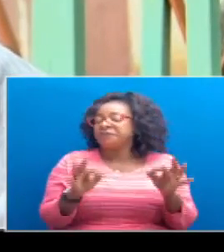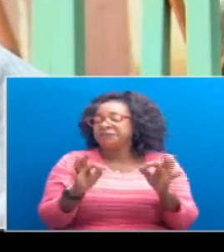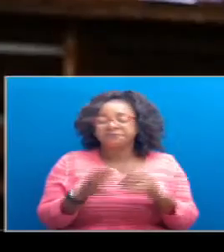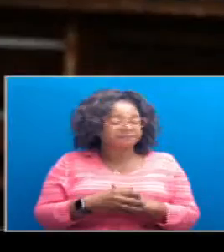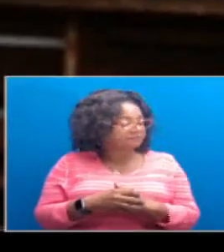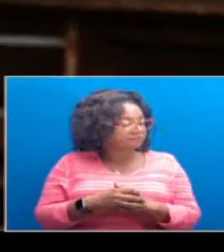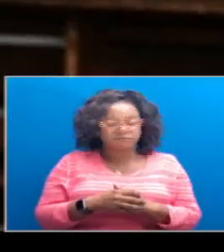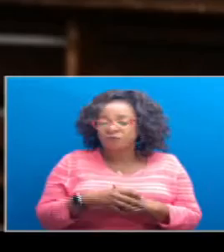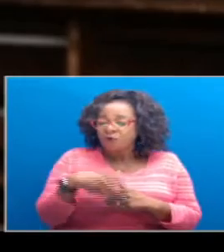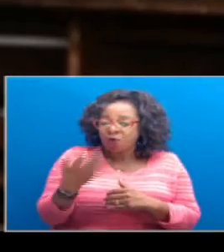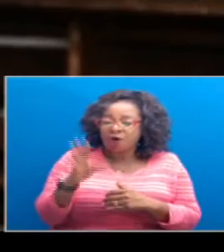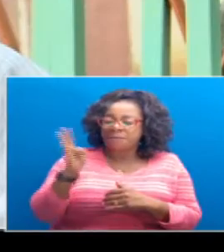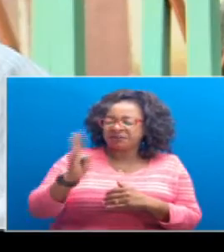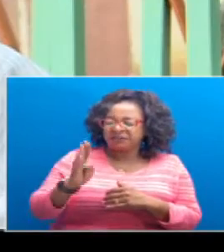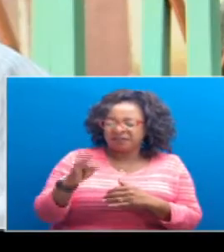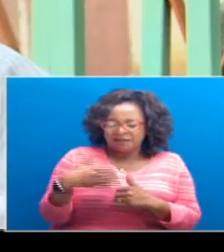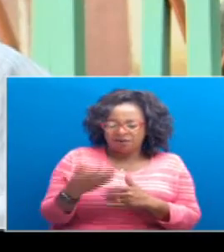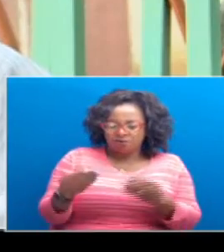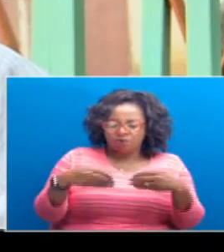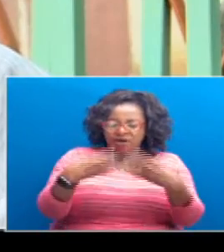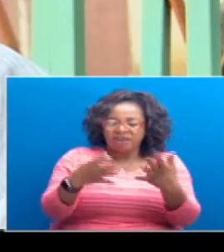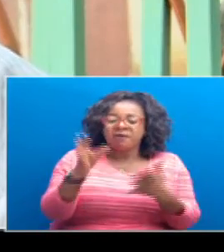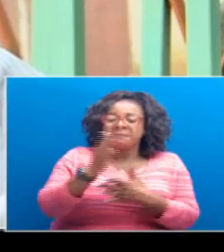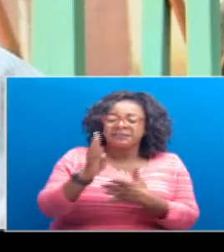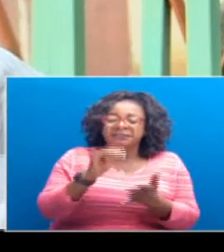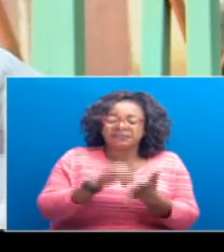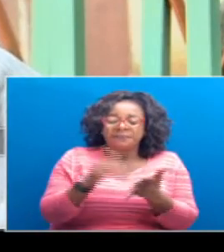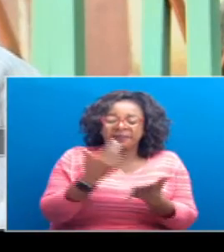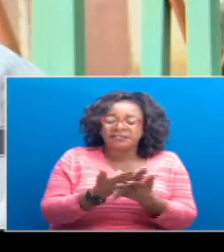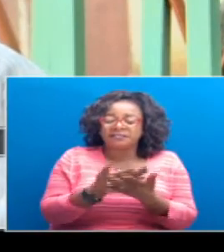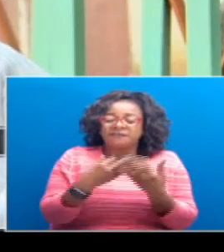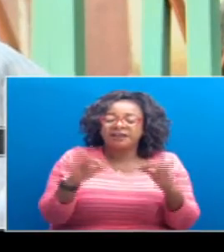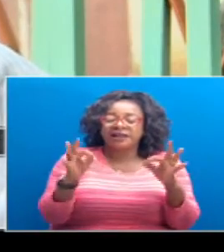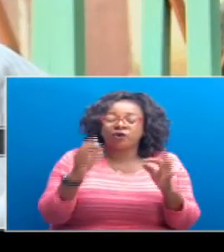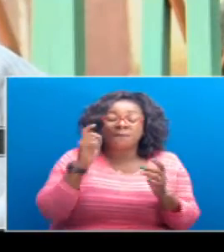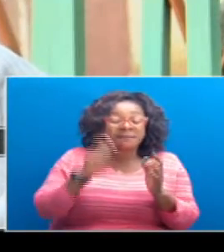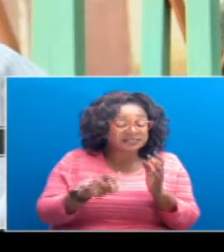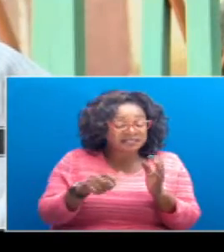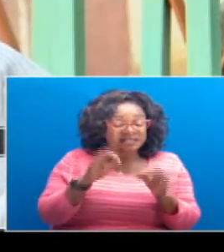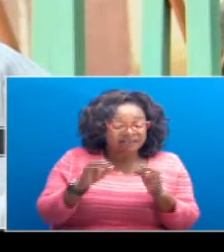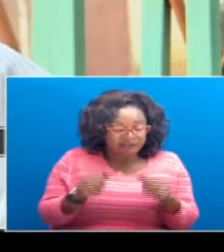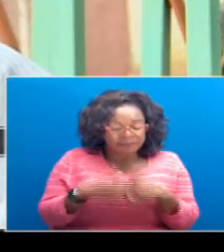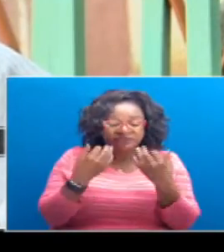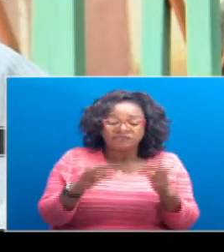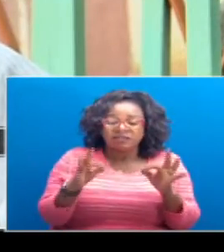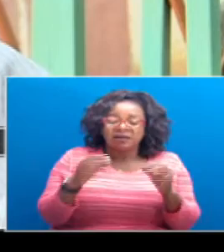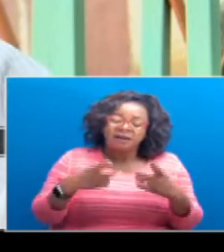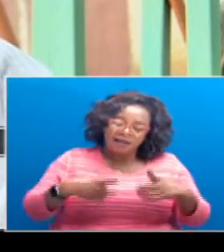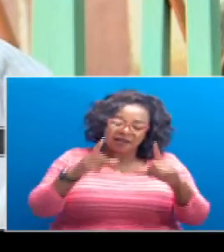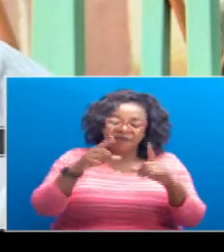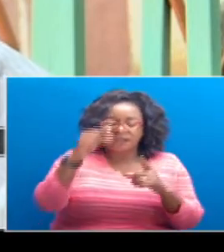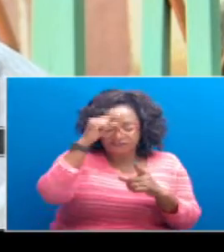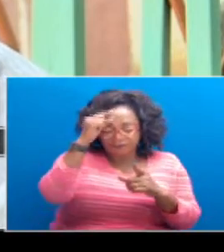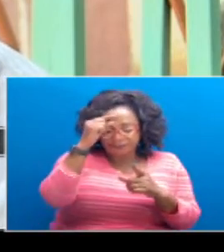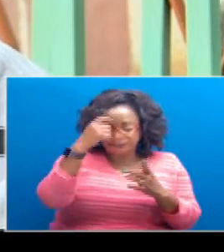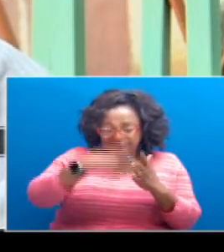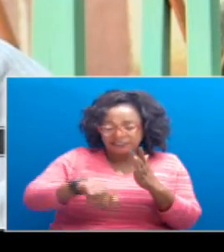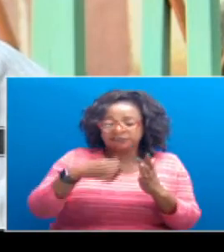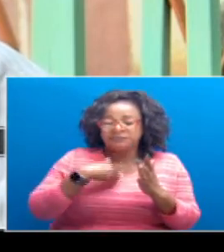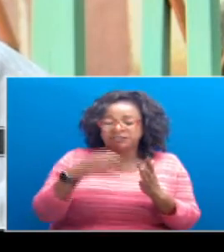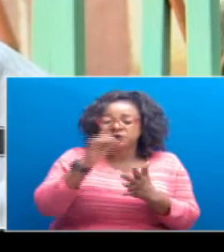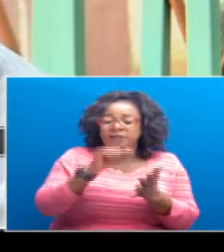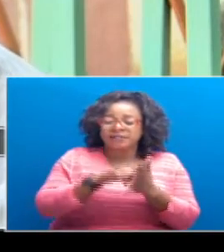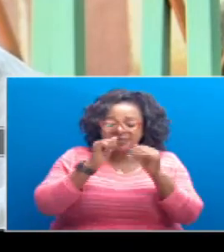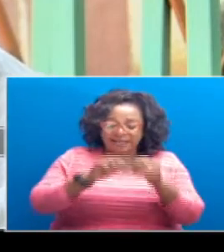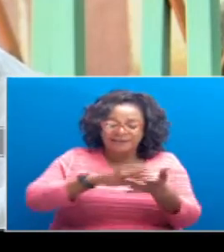call bursaries. How can you give bursaries to something that is free and compulsory? If it is free, then the government should tax me so that they